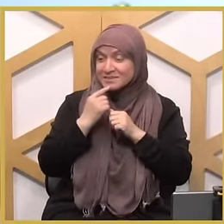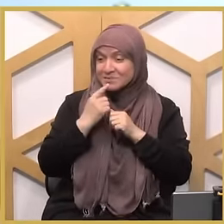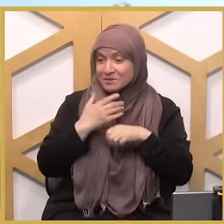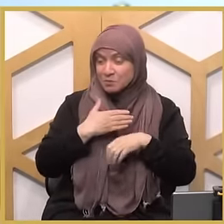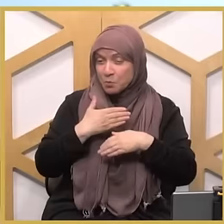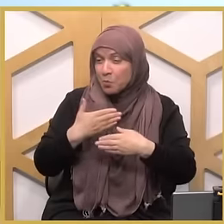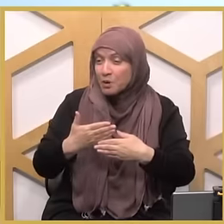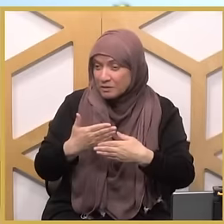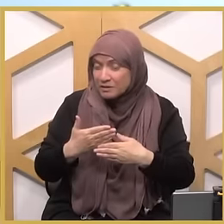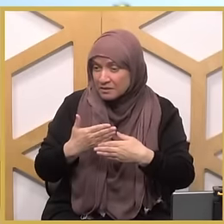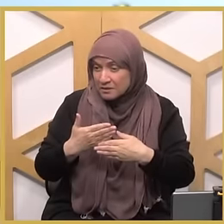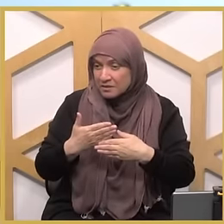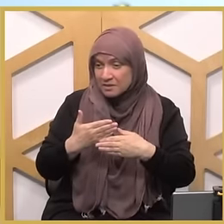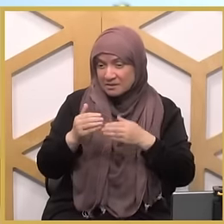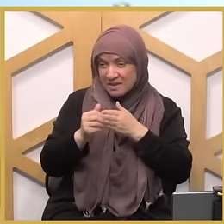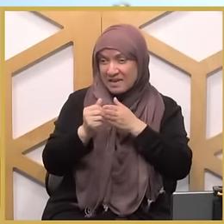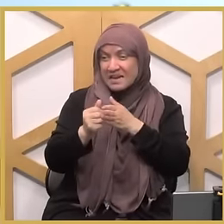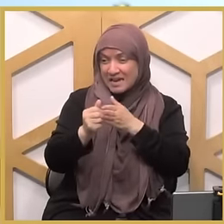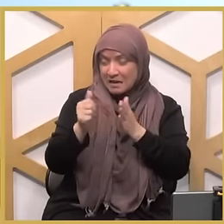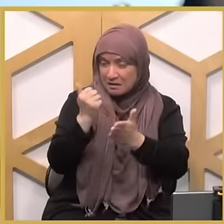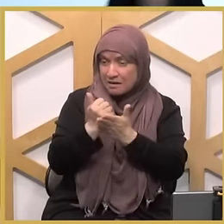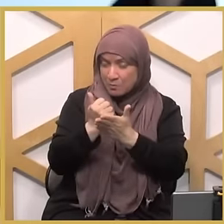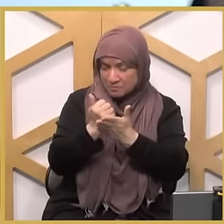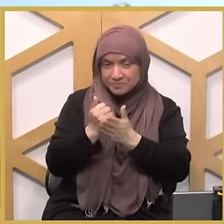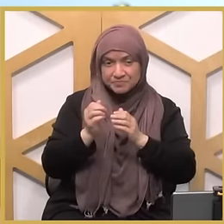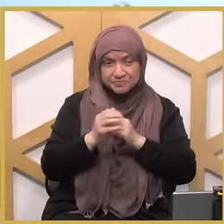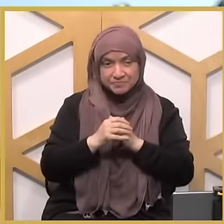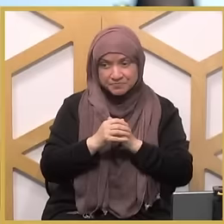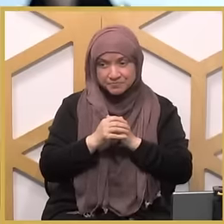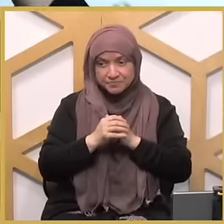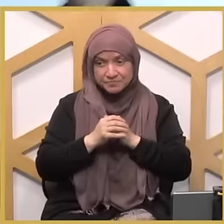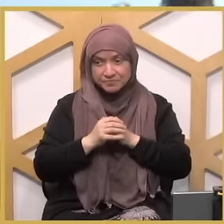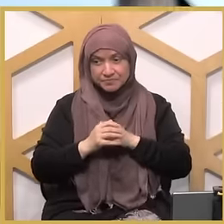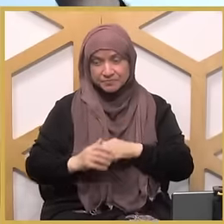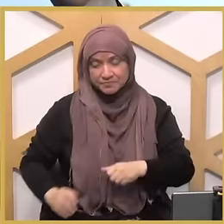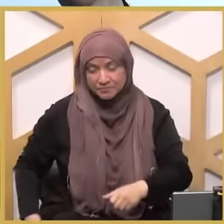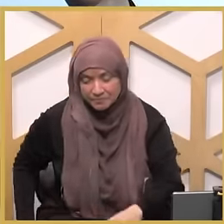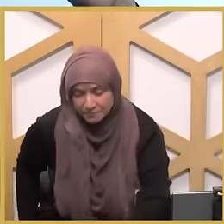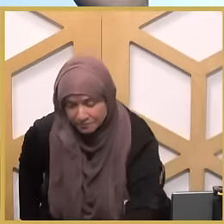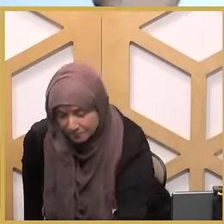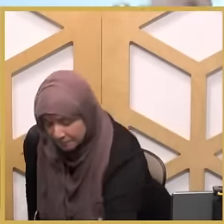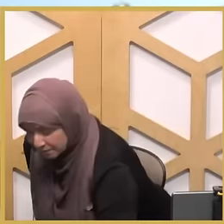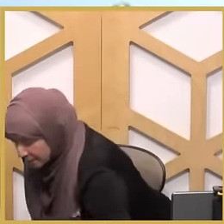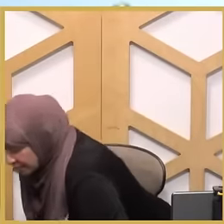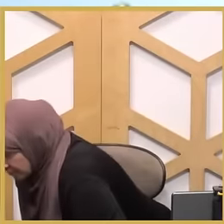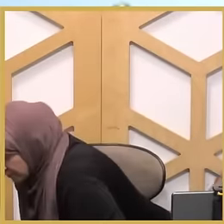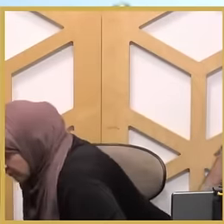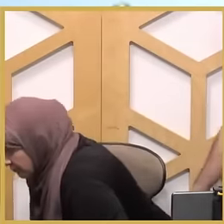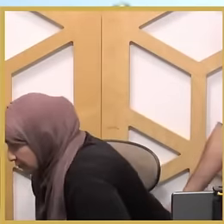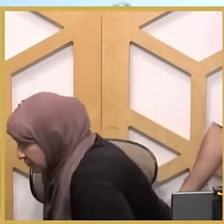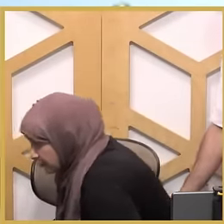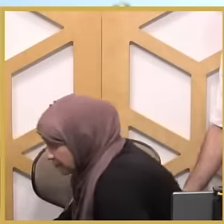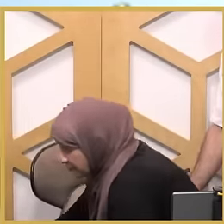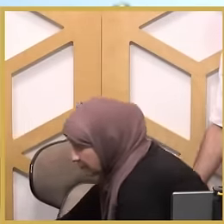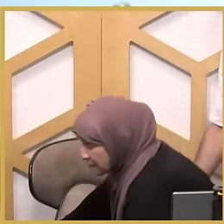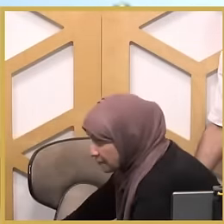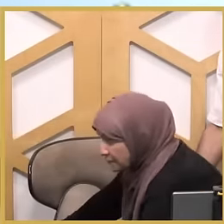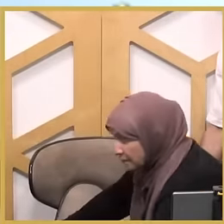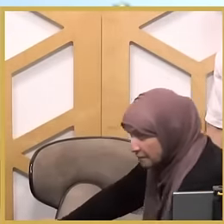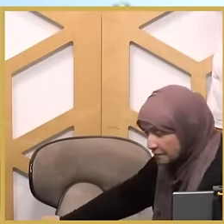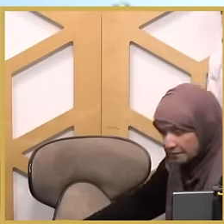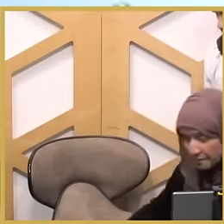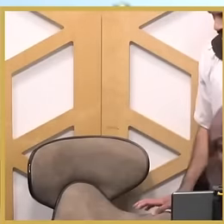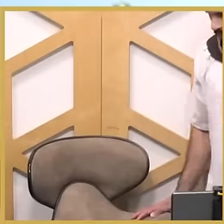sweetness of sadaqah? So now you're tasting the sweetness of sadaqah. So the doors of good open for you. Another benefit of